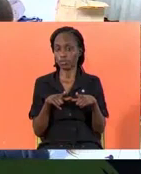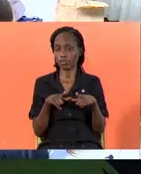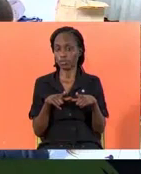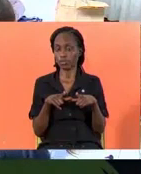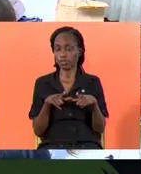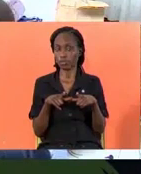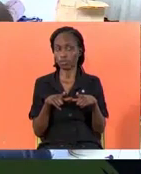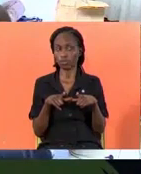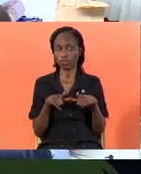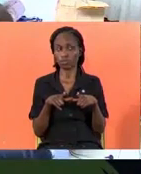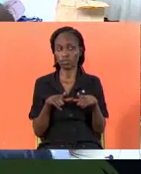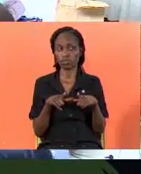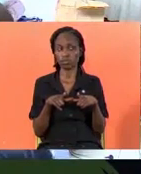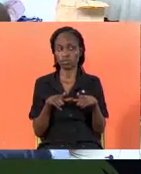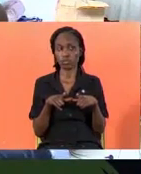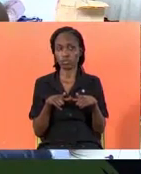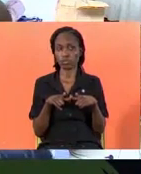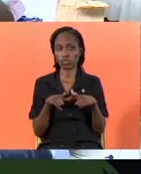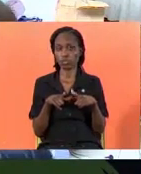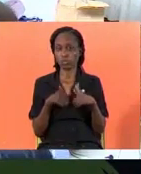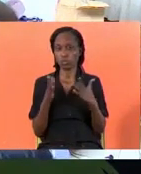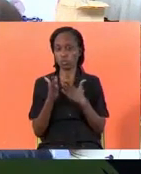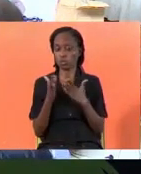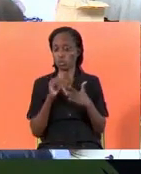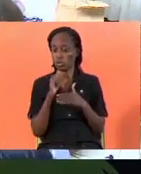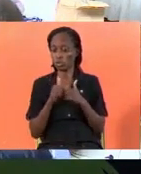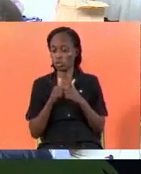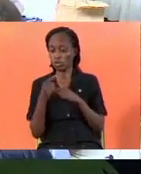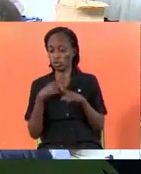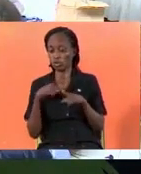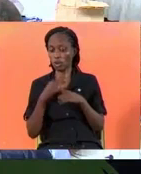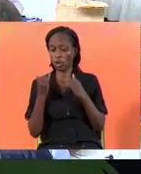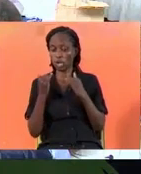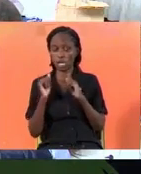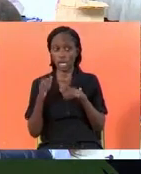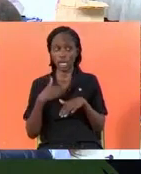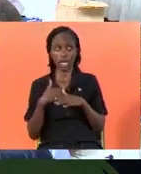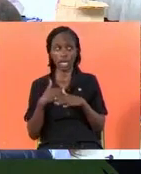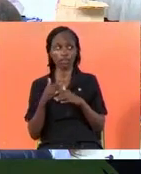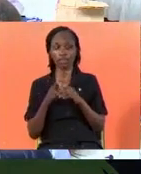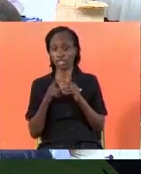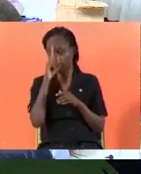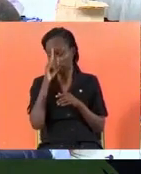from not far from now, Angola will have serious challenges. And as a way